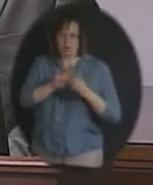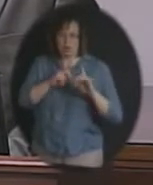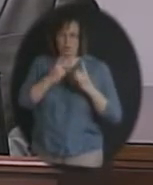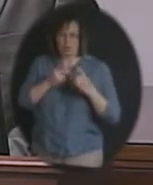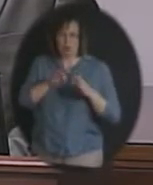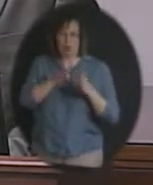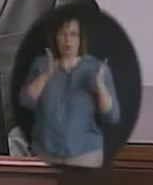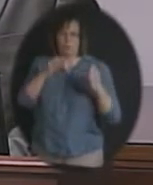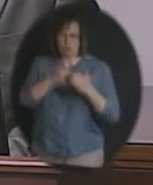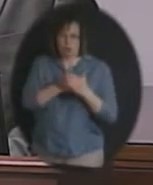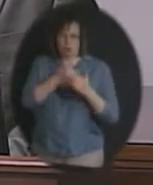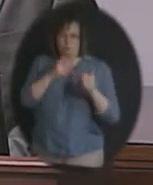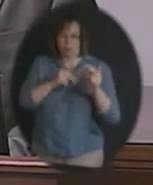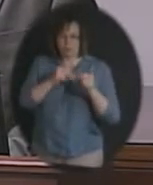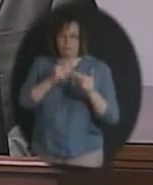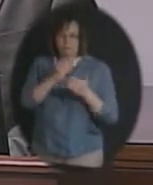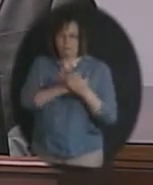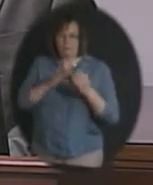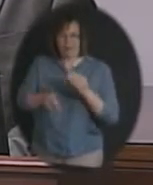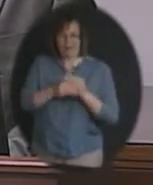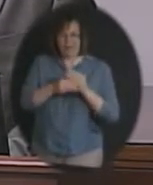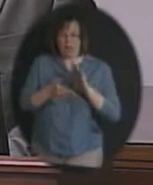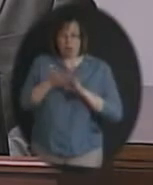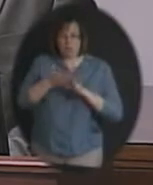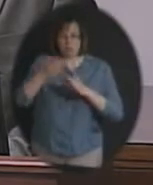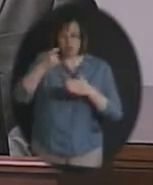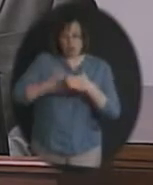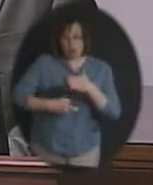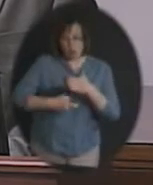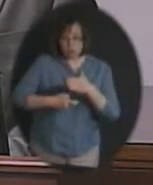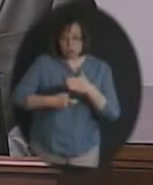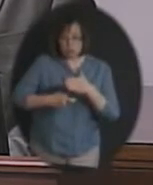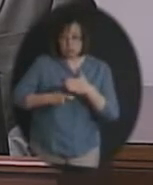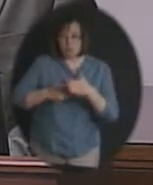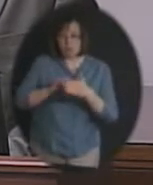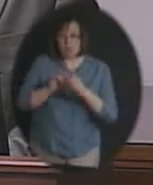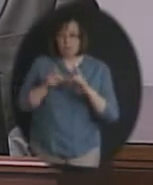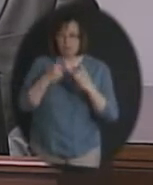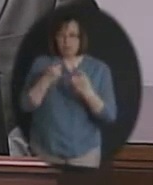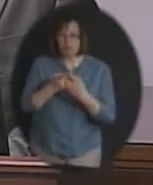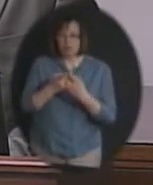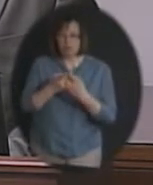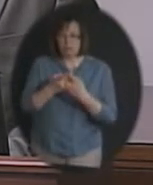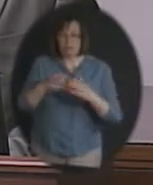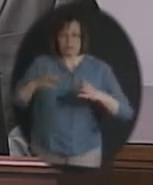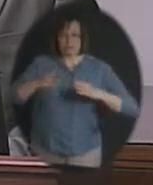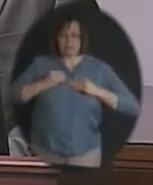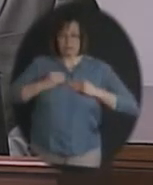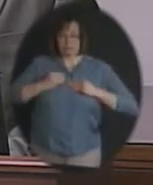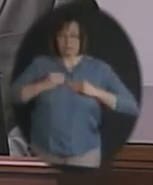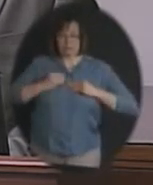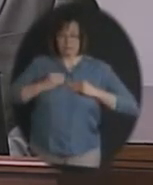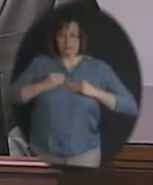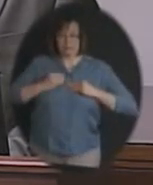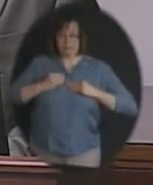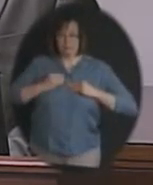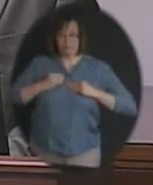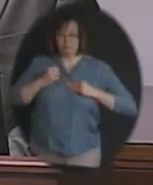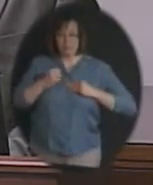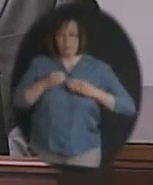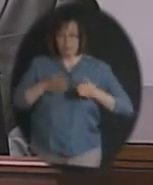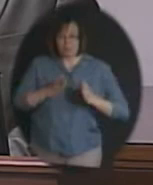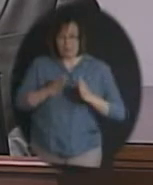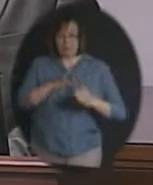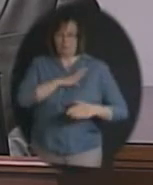new buildings, there's an added operational cost that the district suddenly takes on. They allow